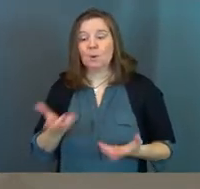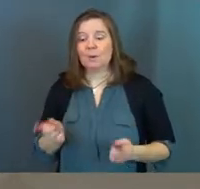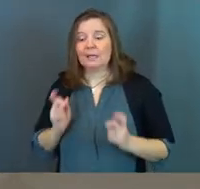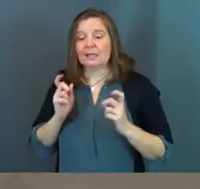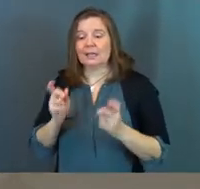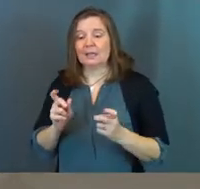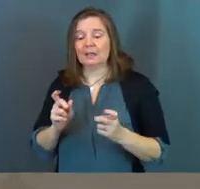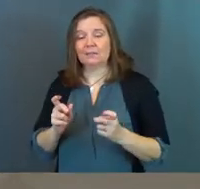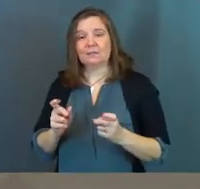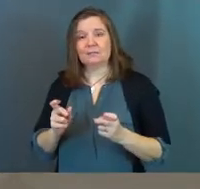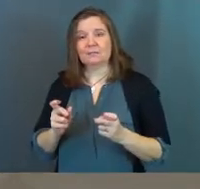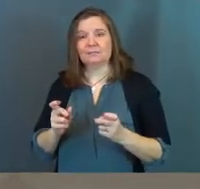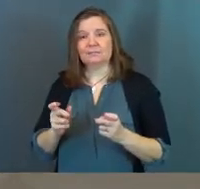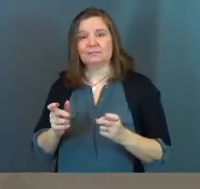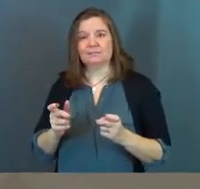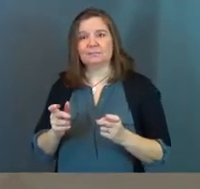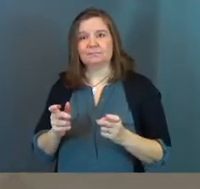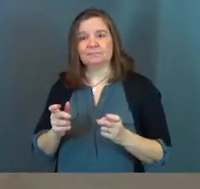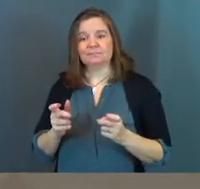give